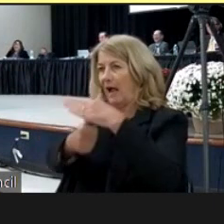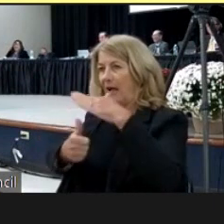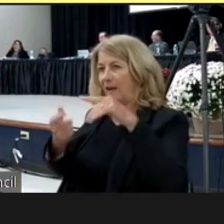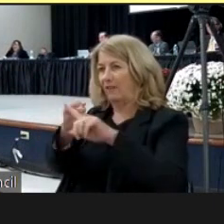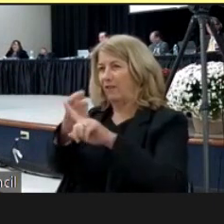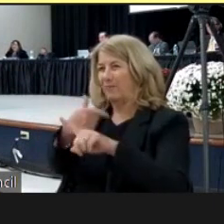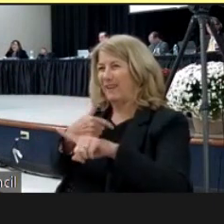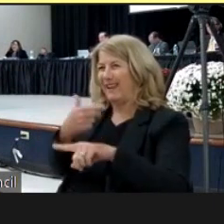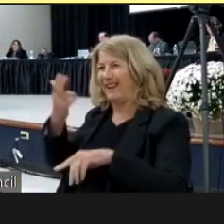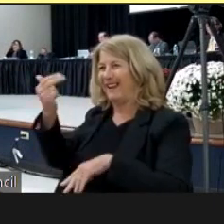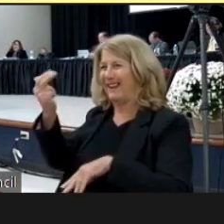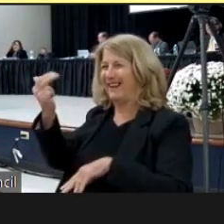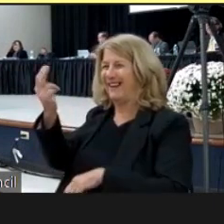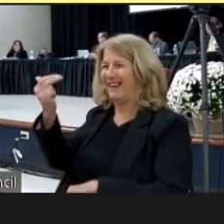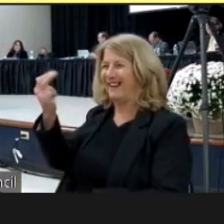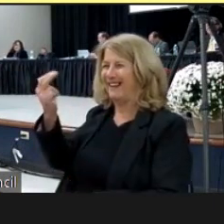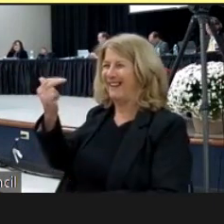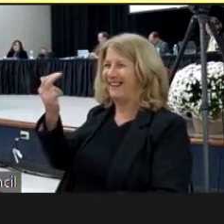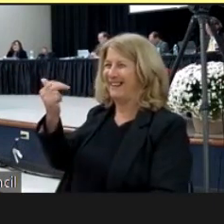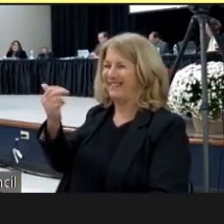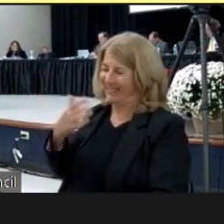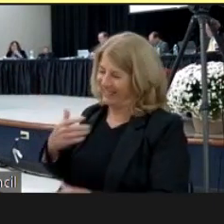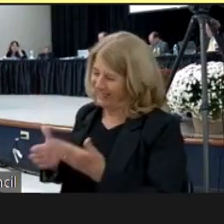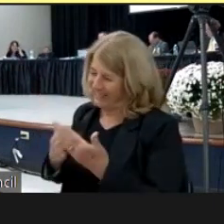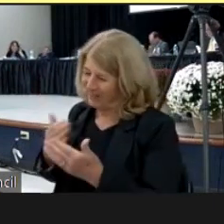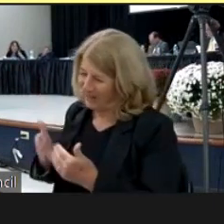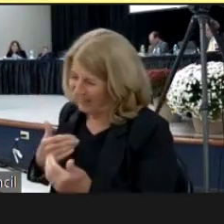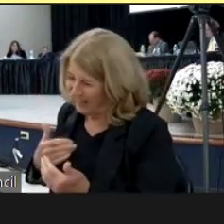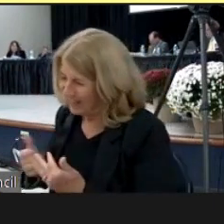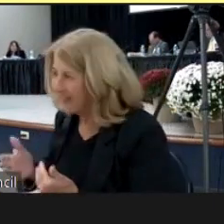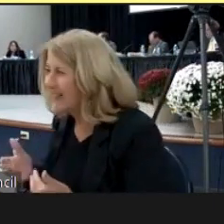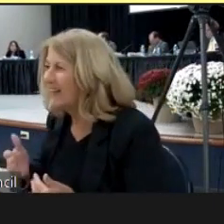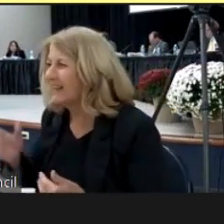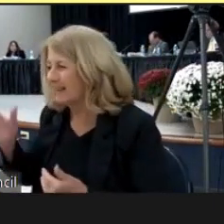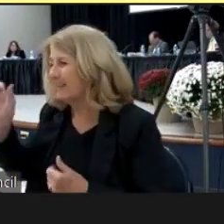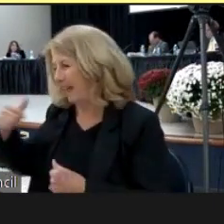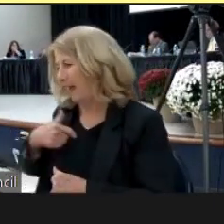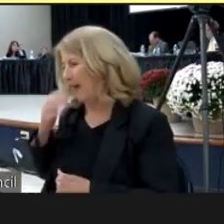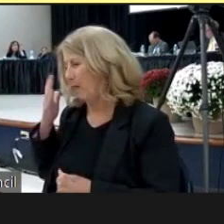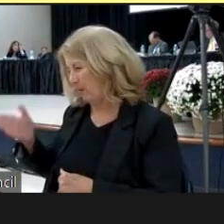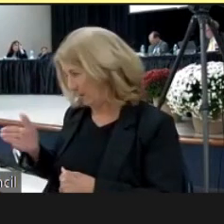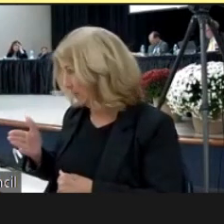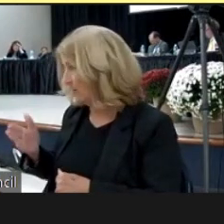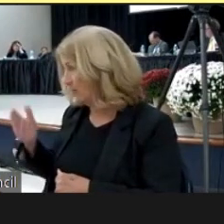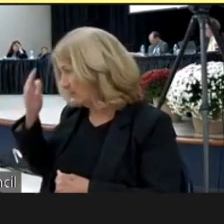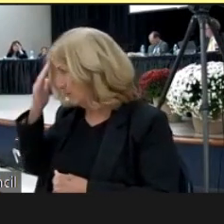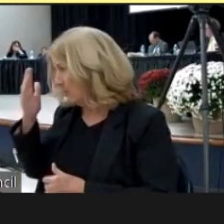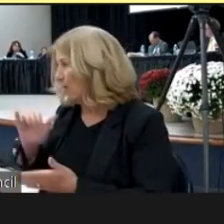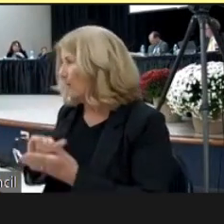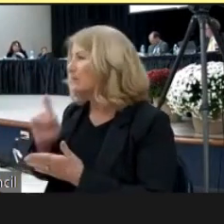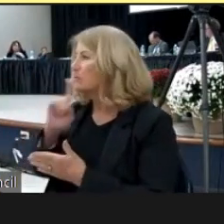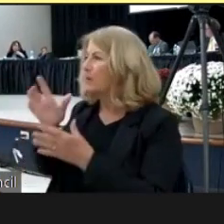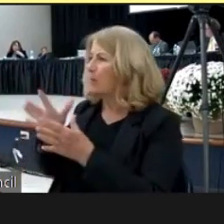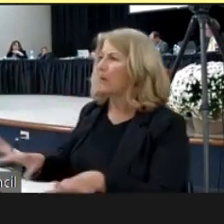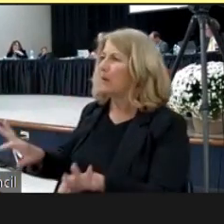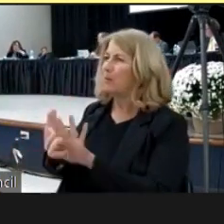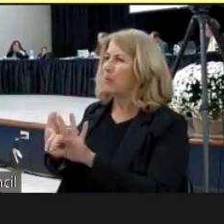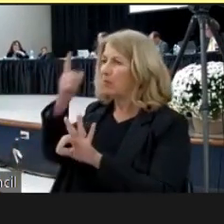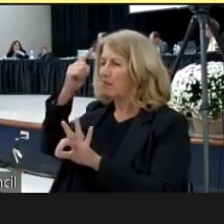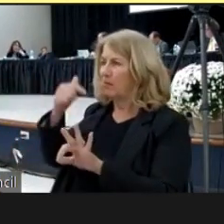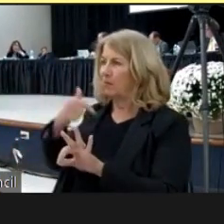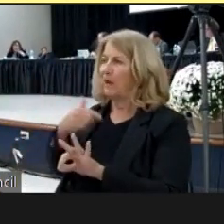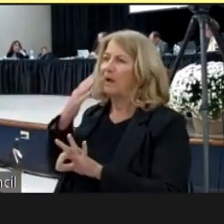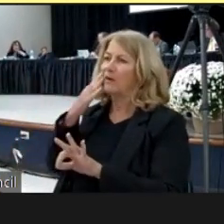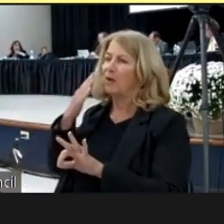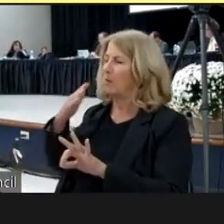him. But anyway, yes, I would. Okay. Y'all know that's real important for me. I know we haven't